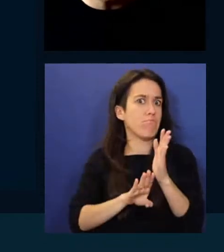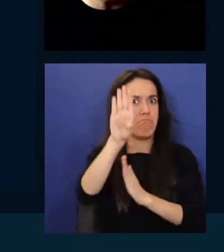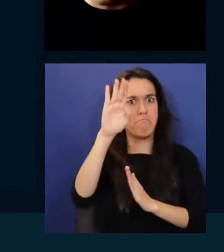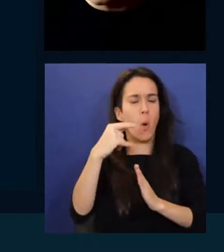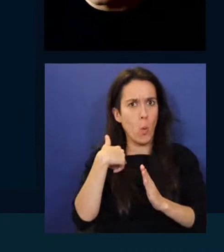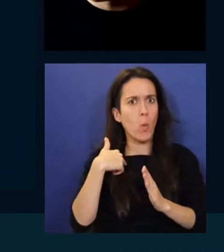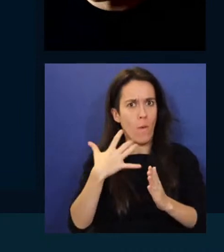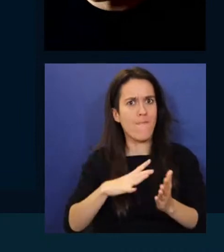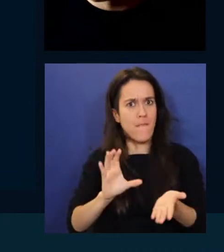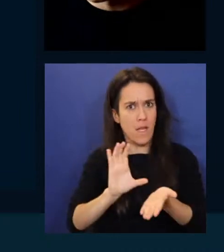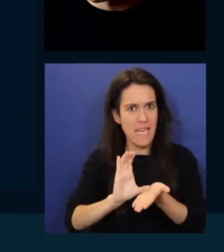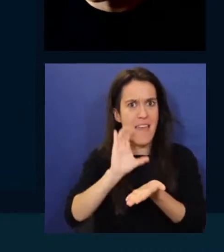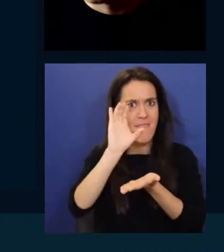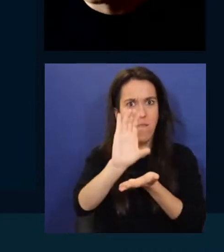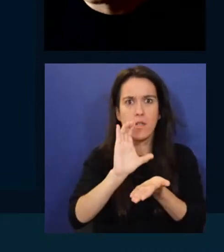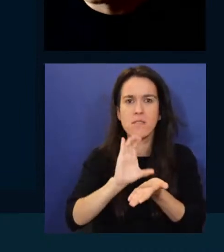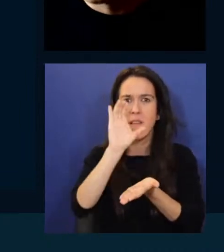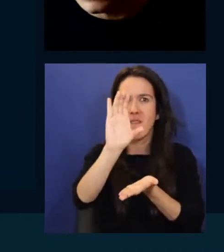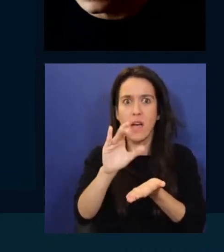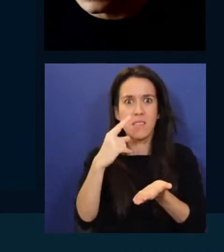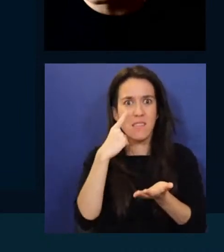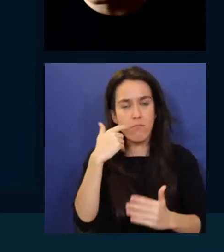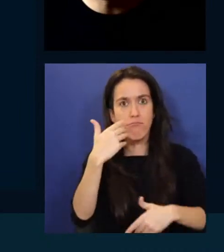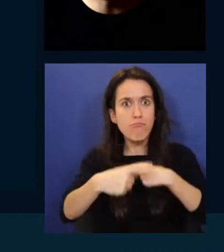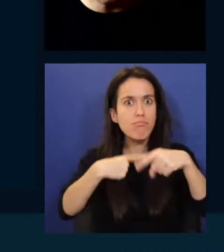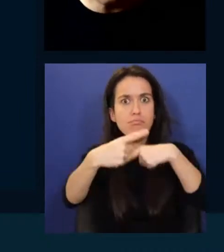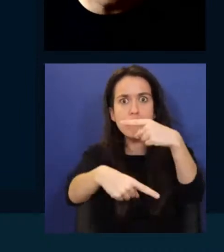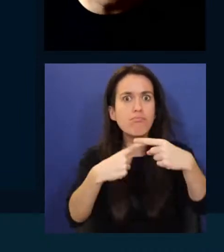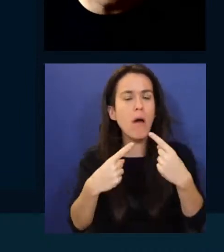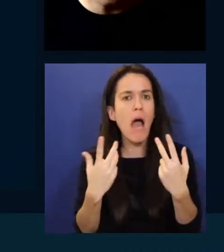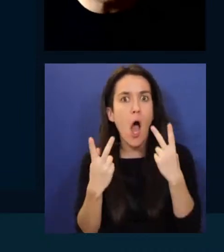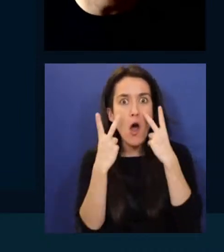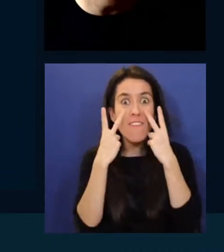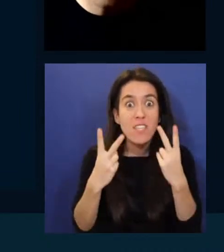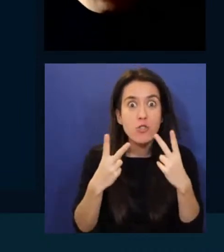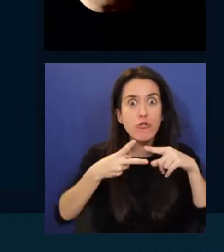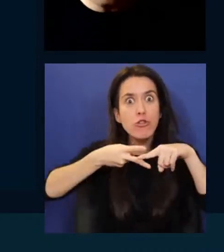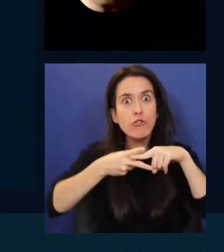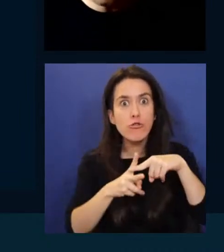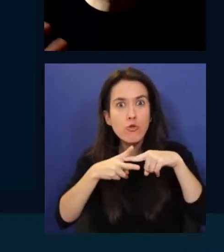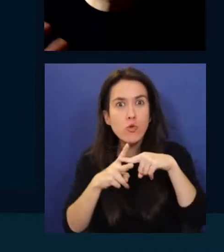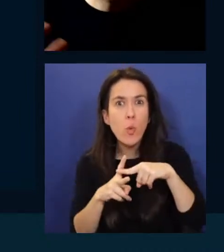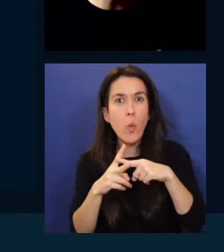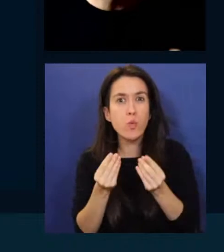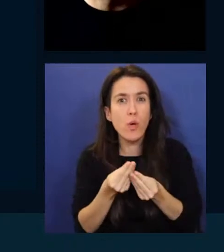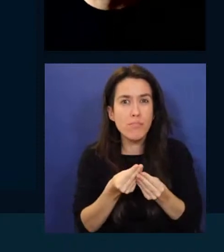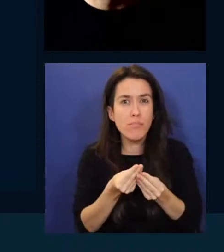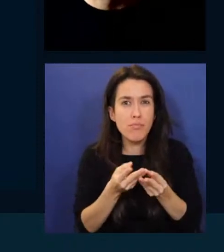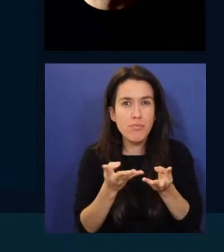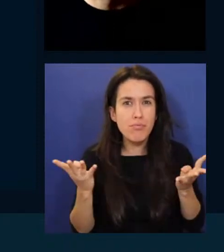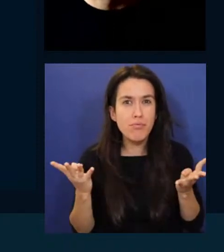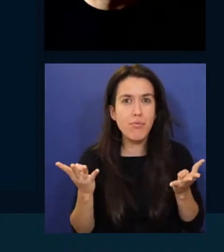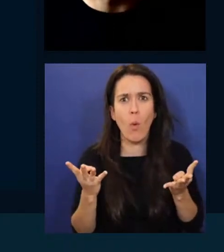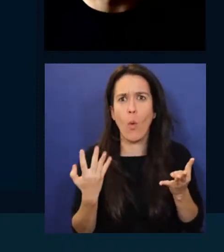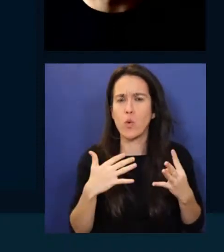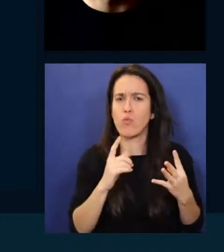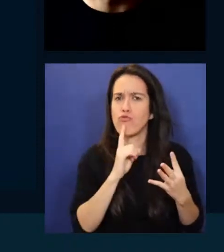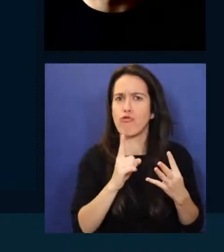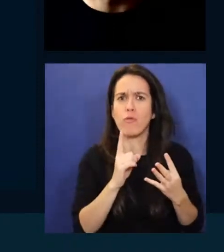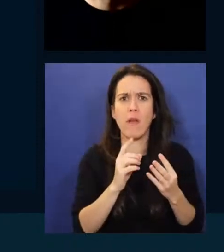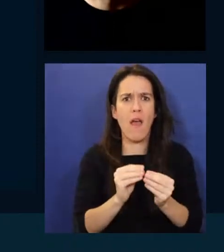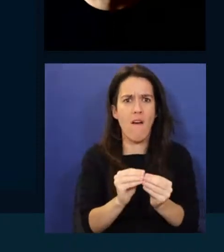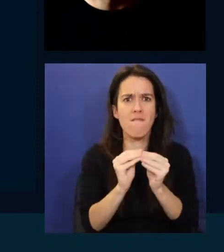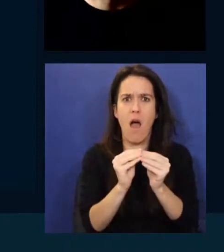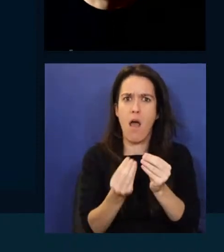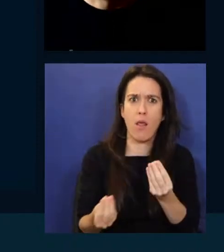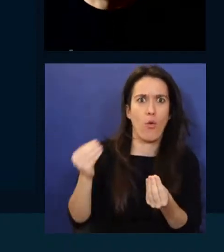It's a flagship service for us, when it comes to visualization tooling. And there is so much of value that we've added just to, do more